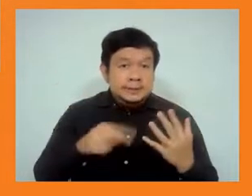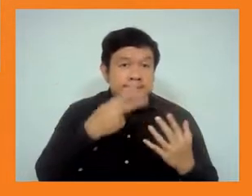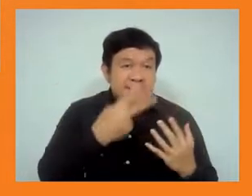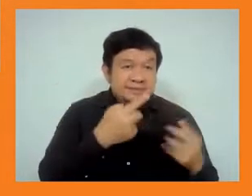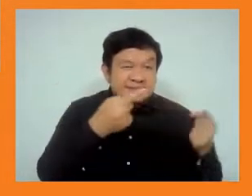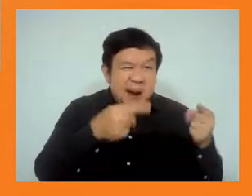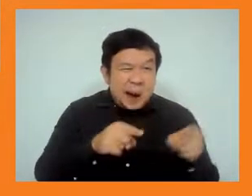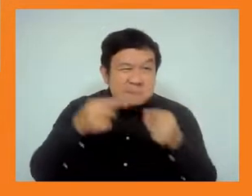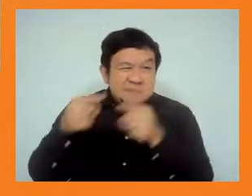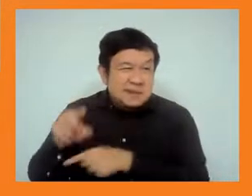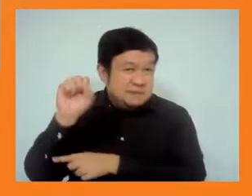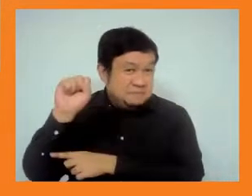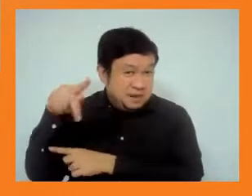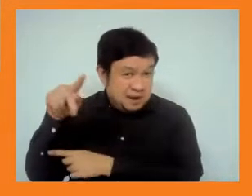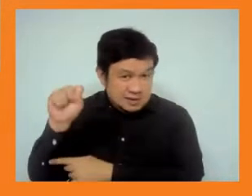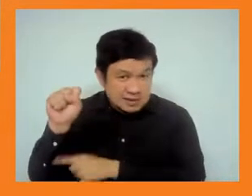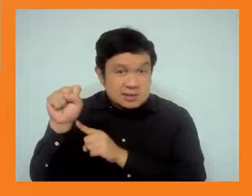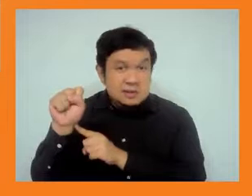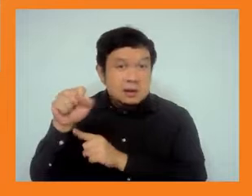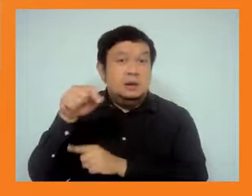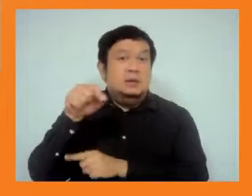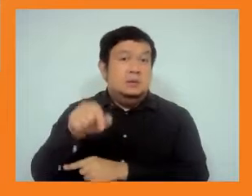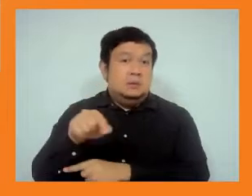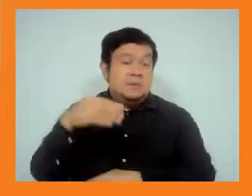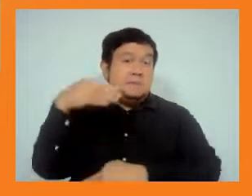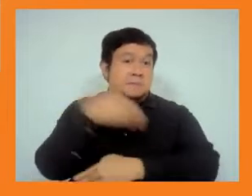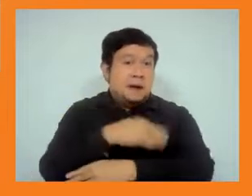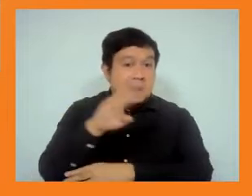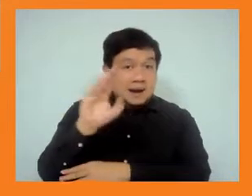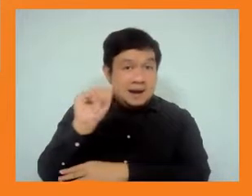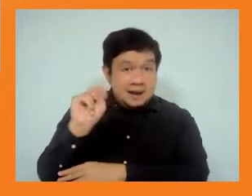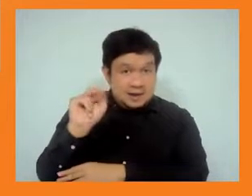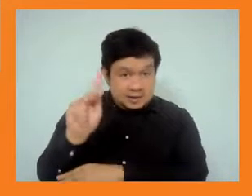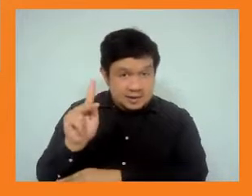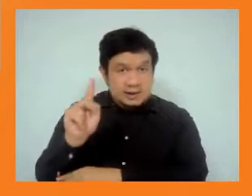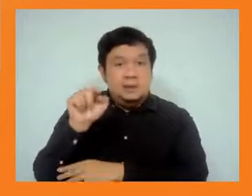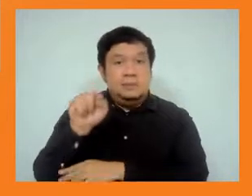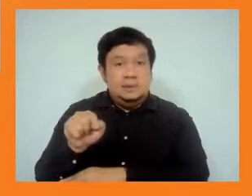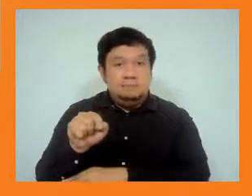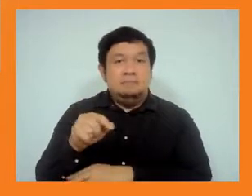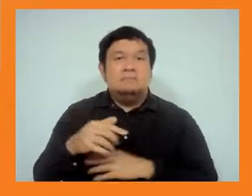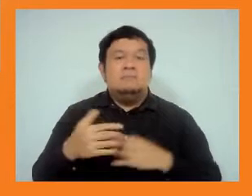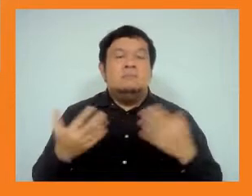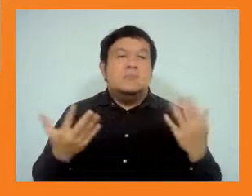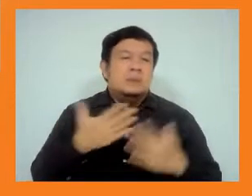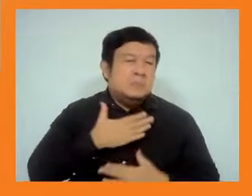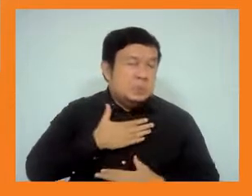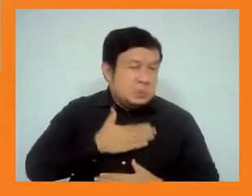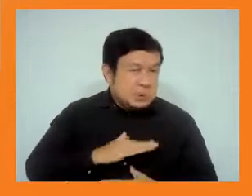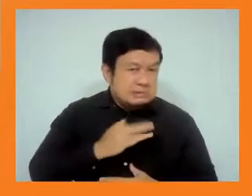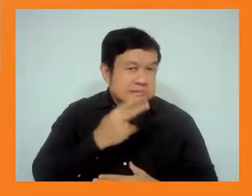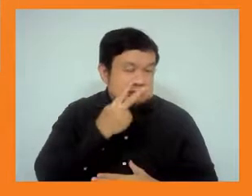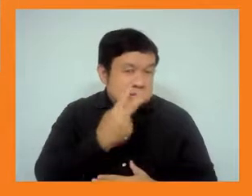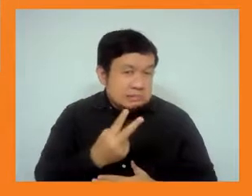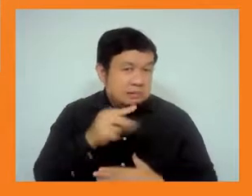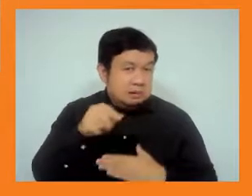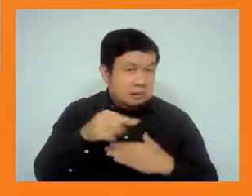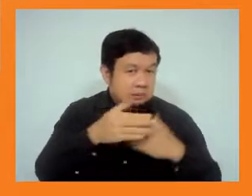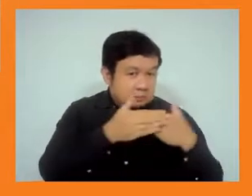Thank you very much, Hemantha. I think you touched upon some very important points, like the weakness of safeguards